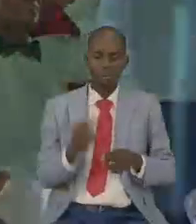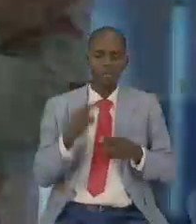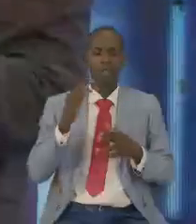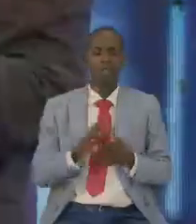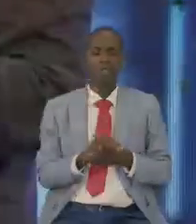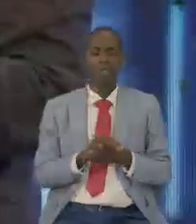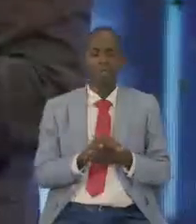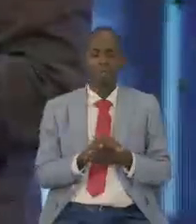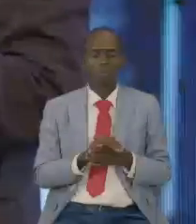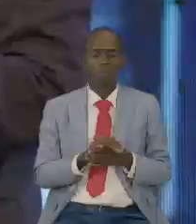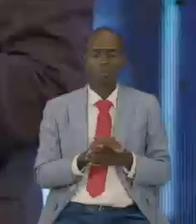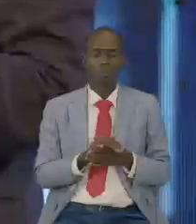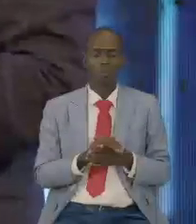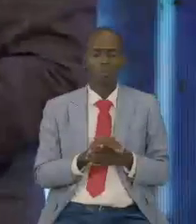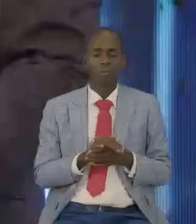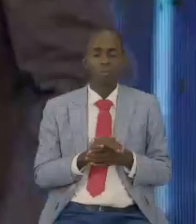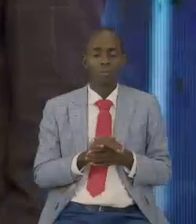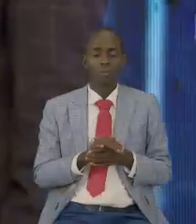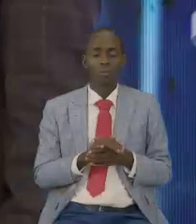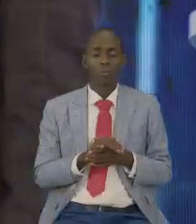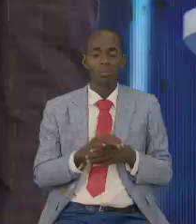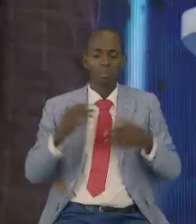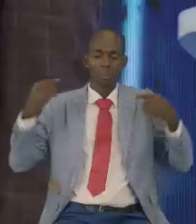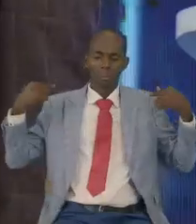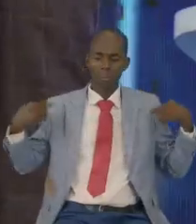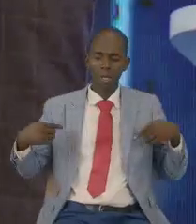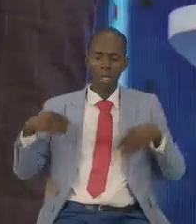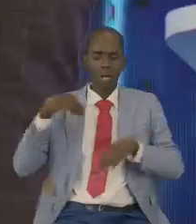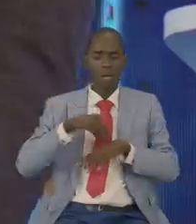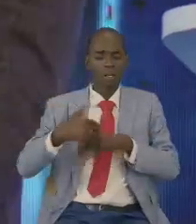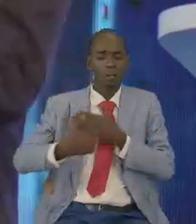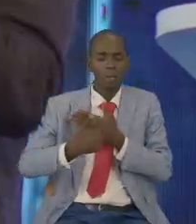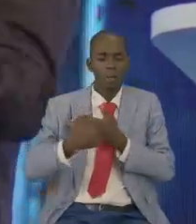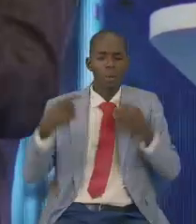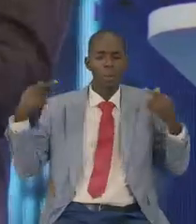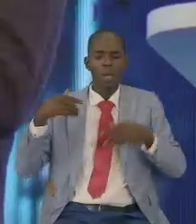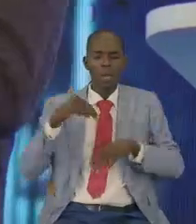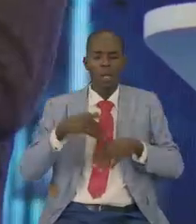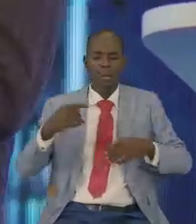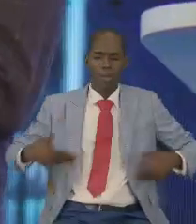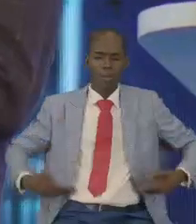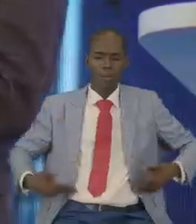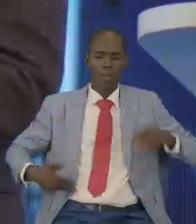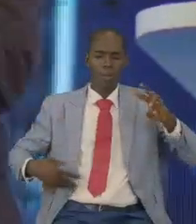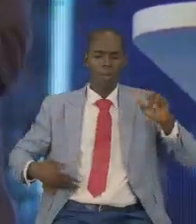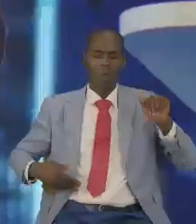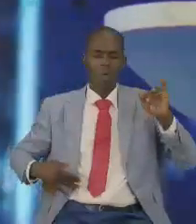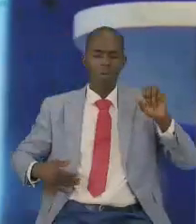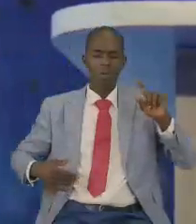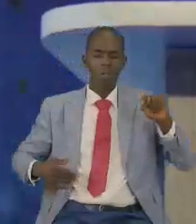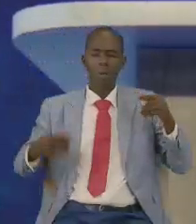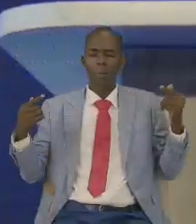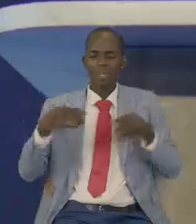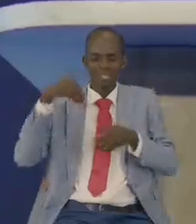the back, at the waist, pain inside the bone, pain anywhere in the body,